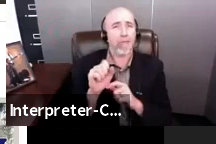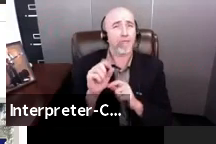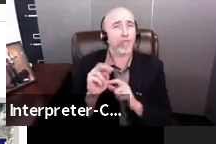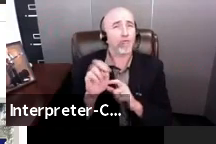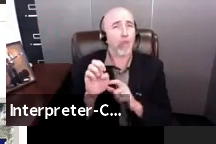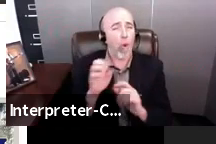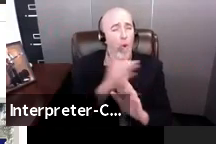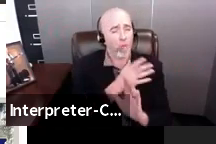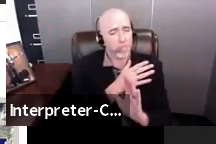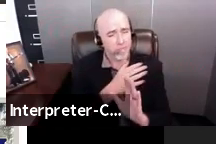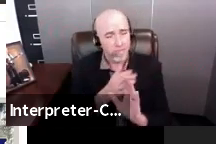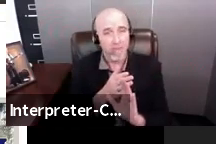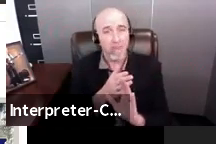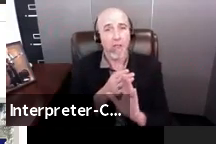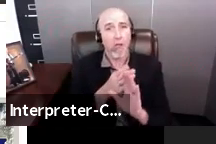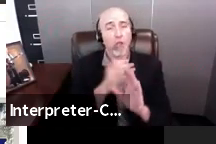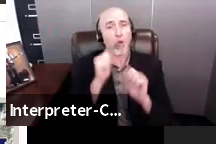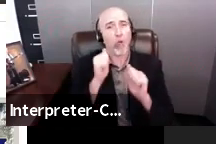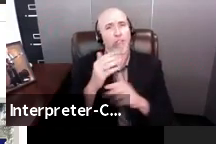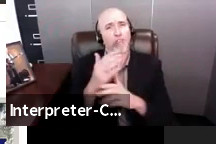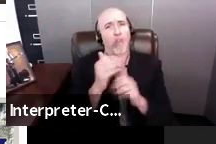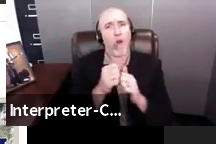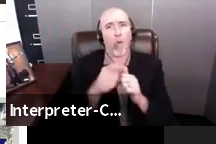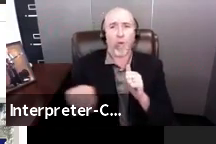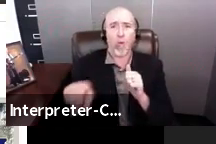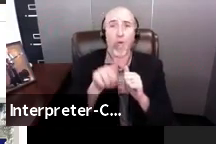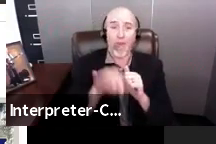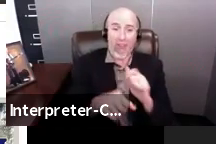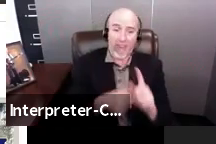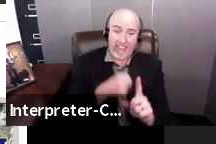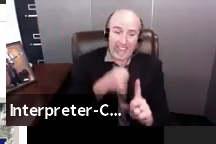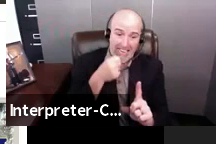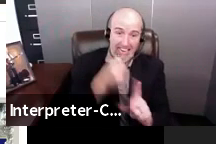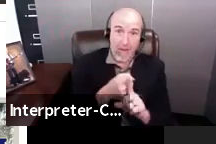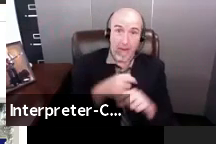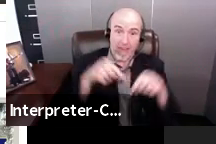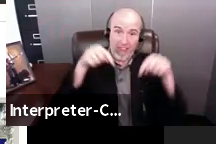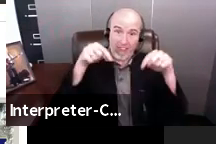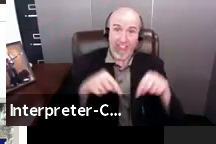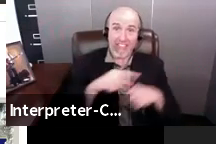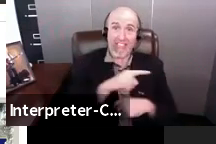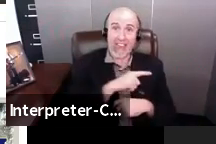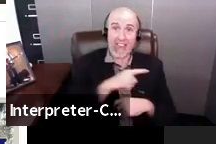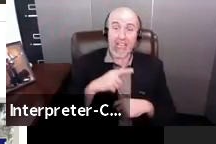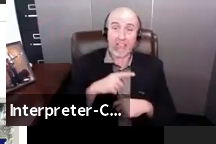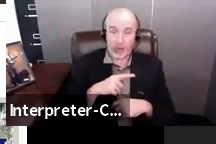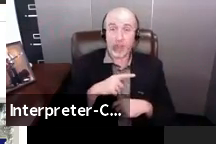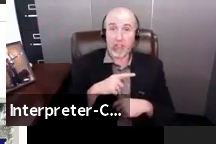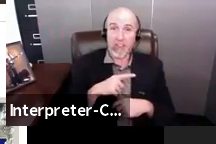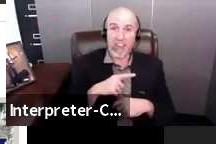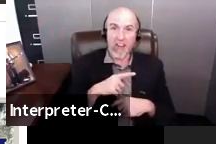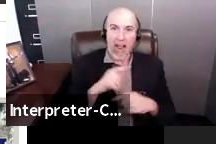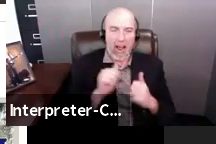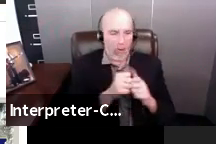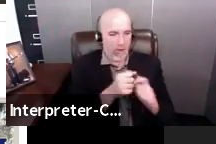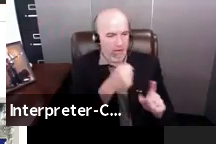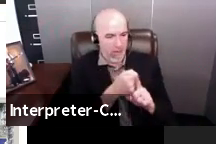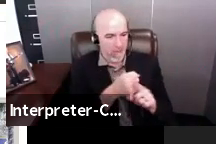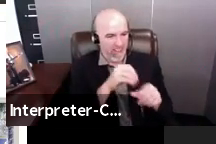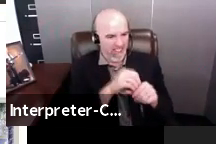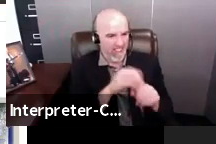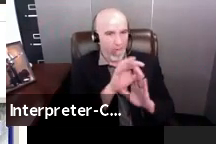share with you the impact this legislation has had locally in Fort